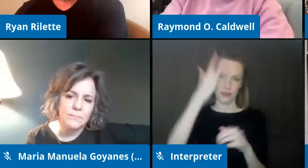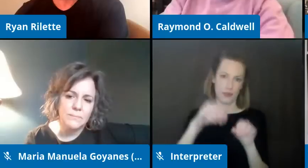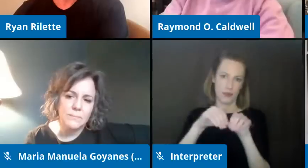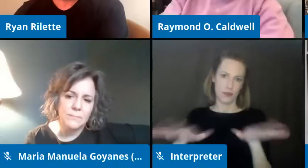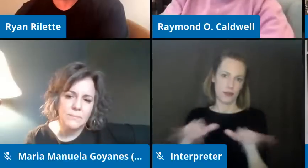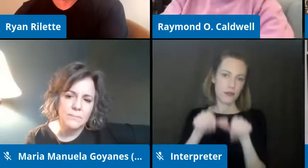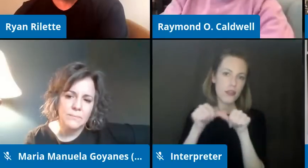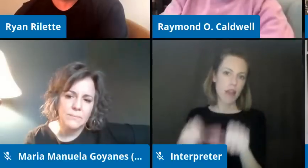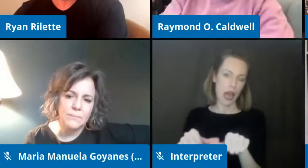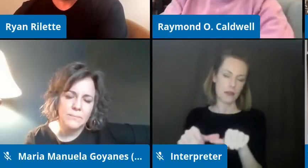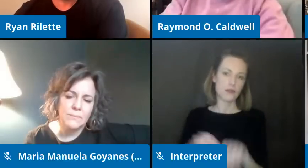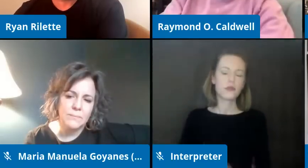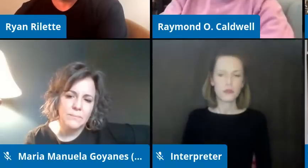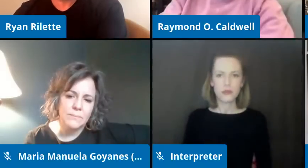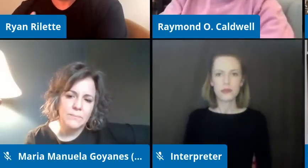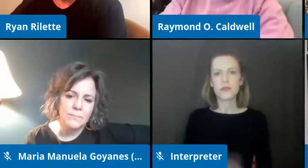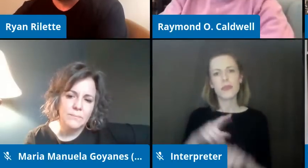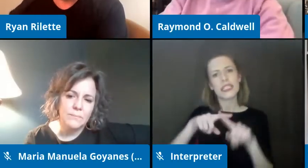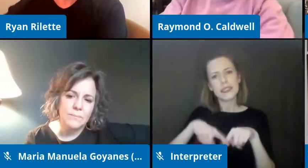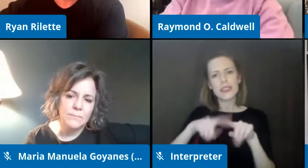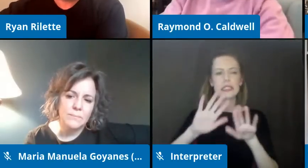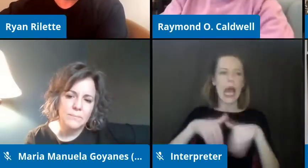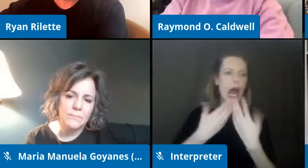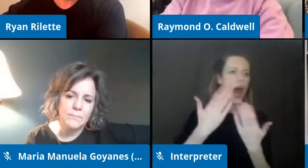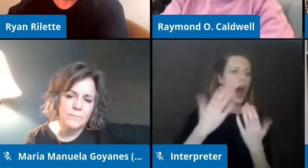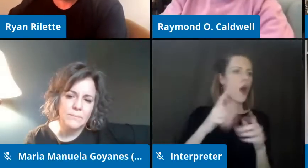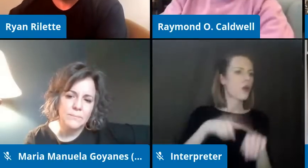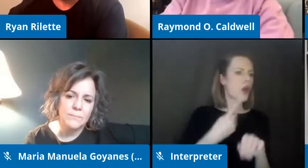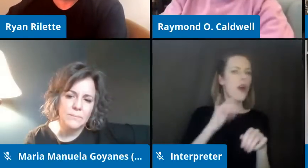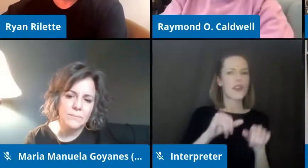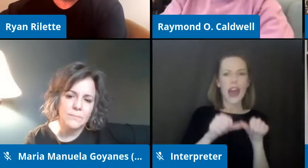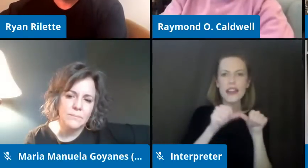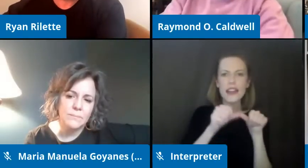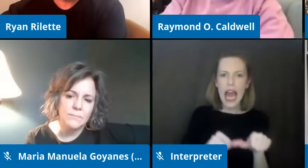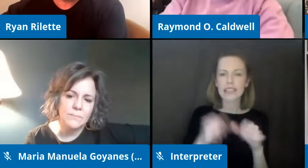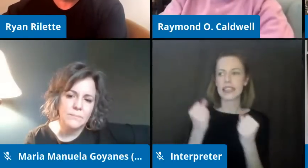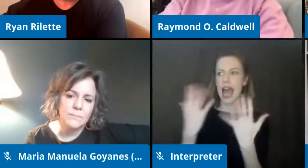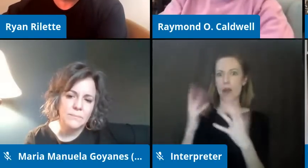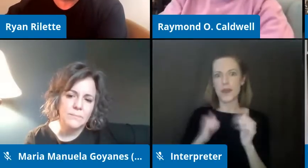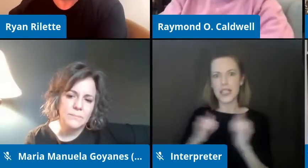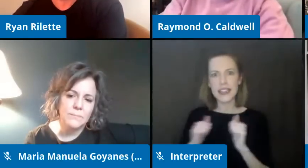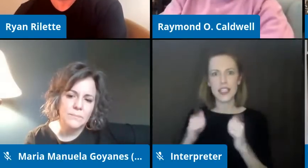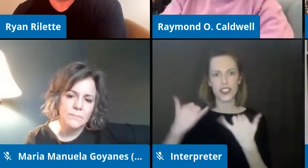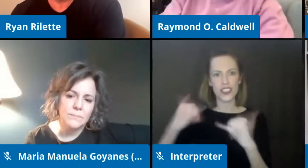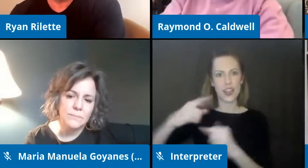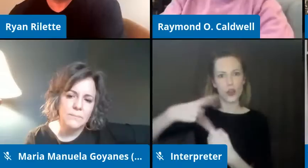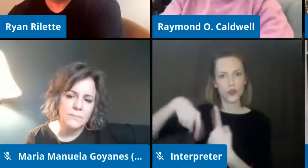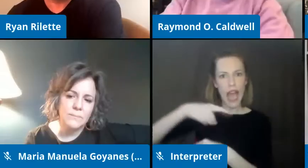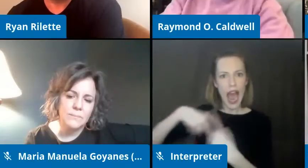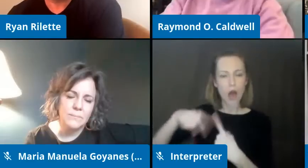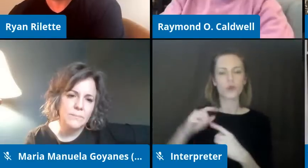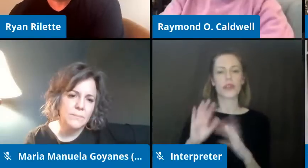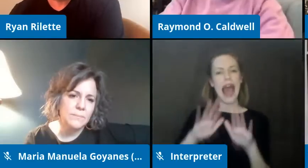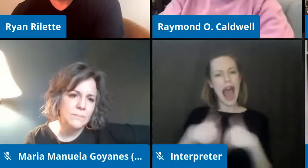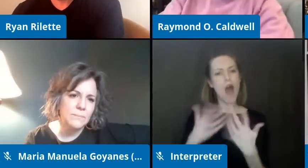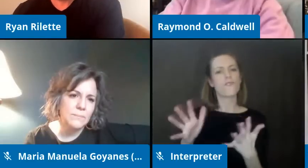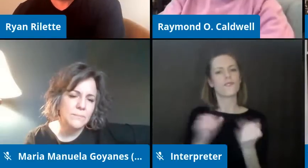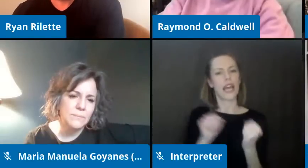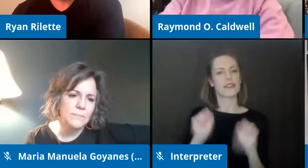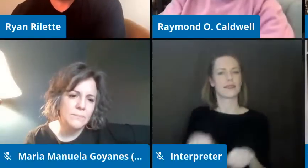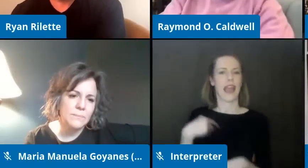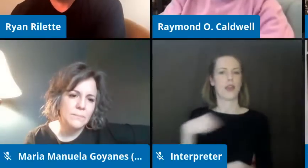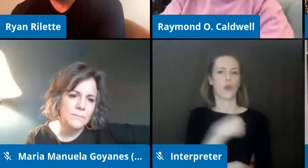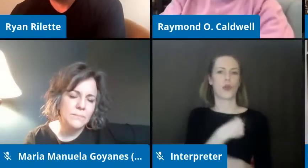to depend on how many theaters are around at the end of that and how quickly we can ramp back up and how quickly we get back to normal size. In